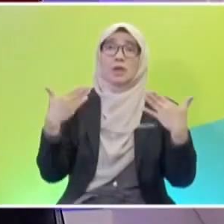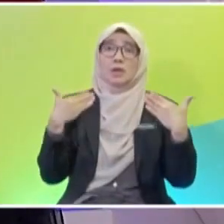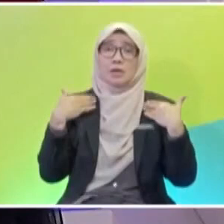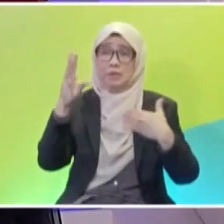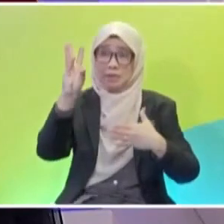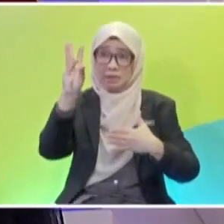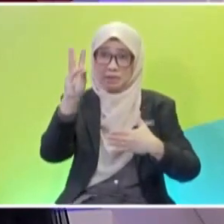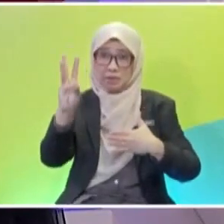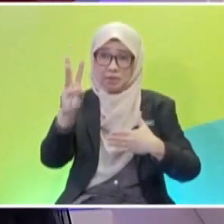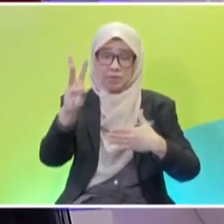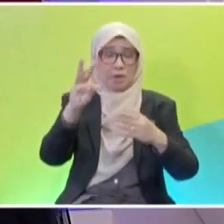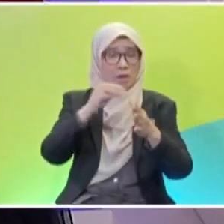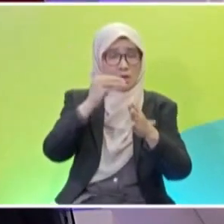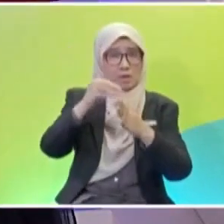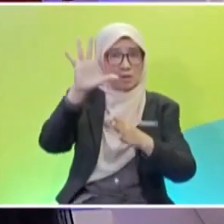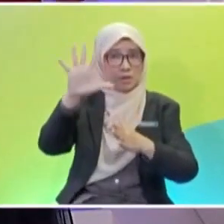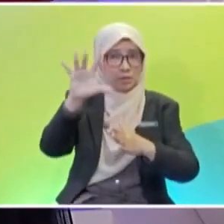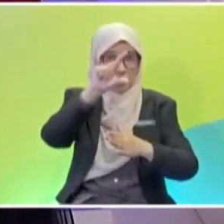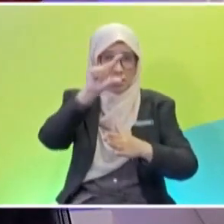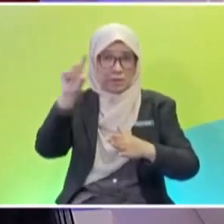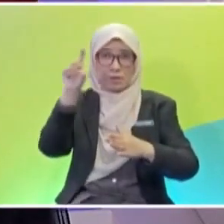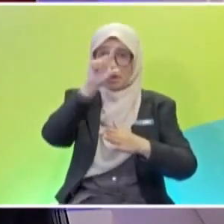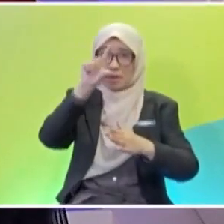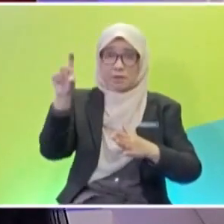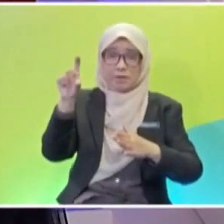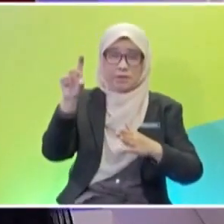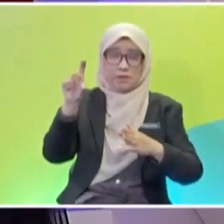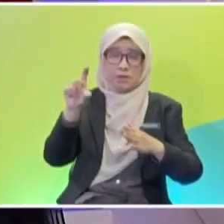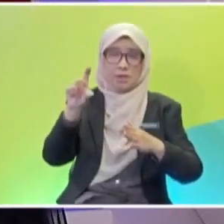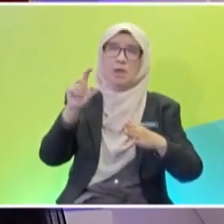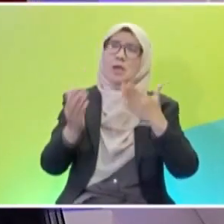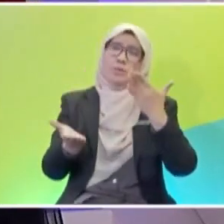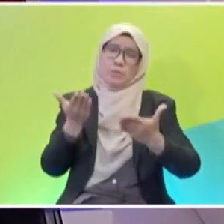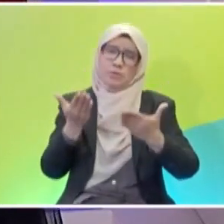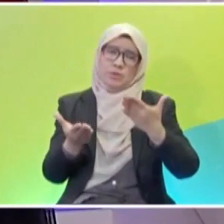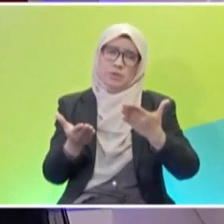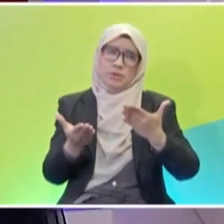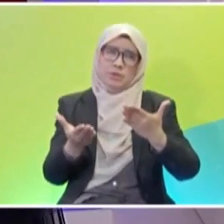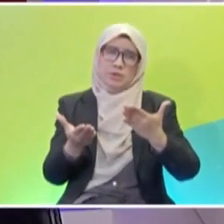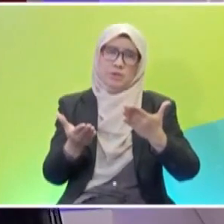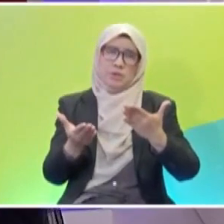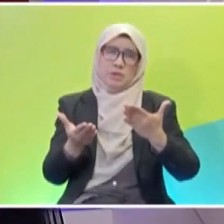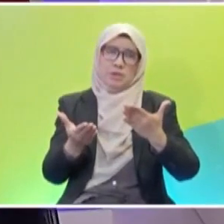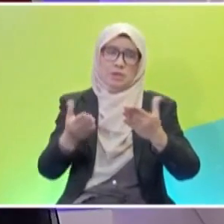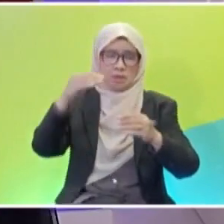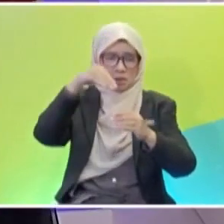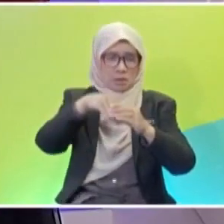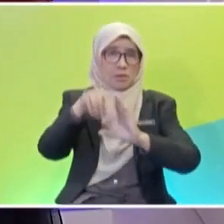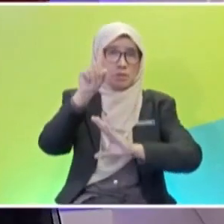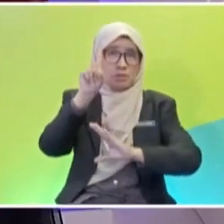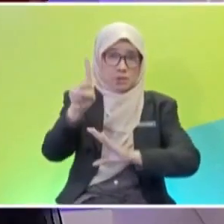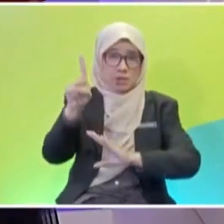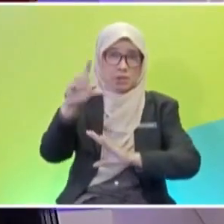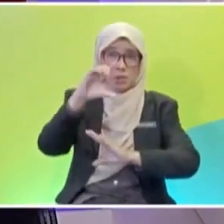that you read, maybe in each paragraph there'll be only probably 1 mm-hmm. or 2 words the most that you really